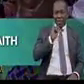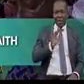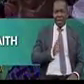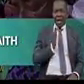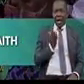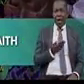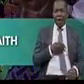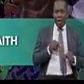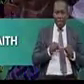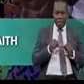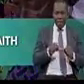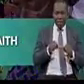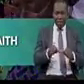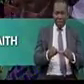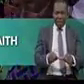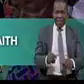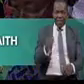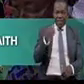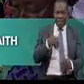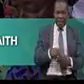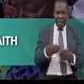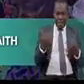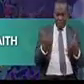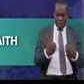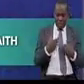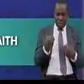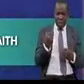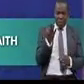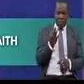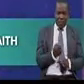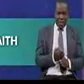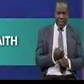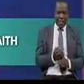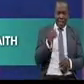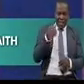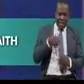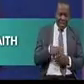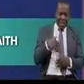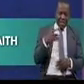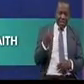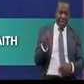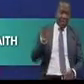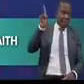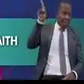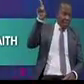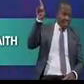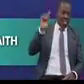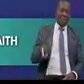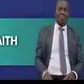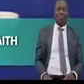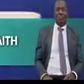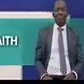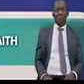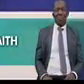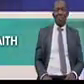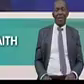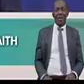in possession of faith in the finisher. We're looking at three things here.